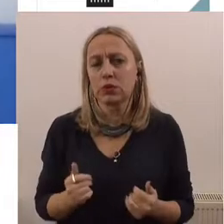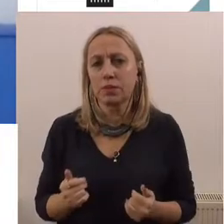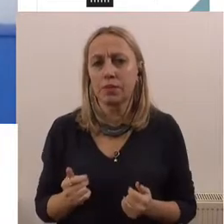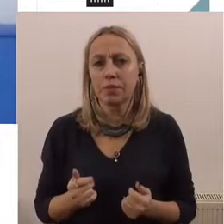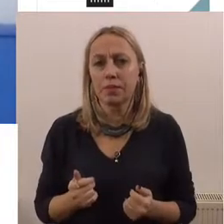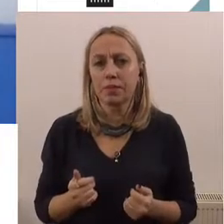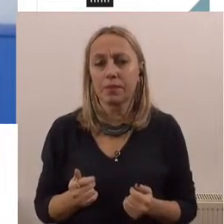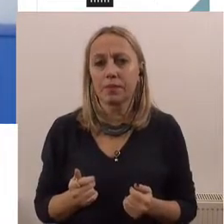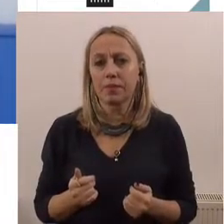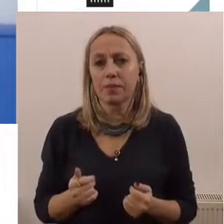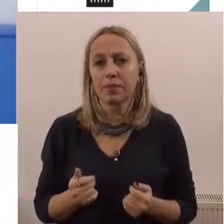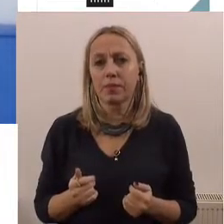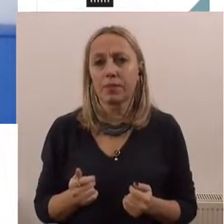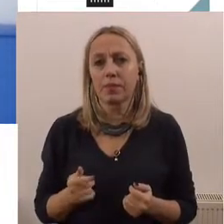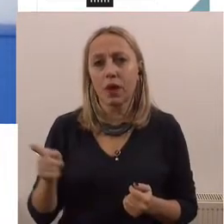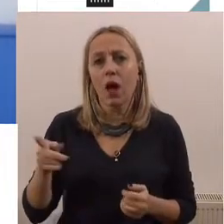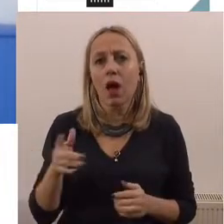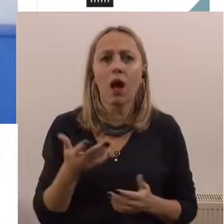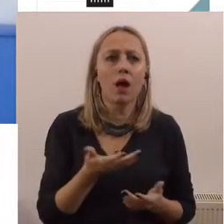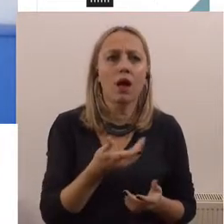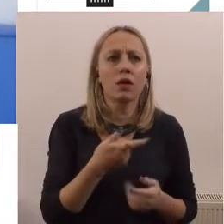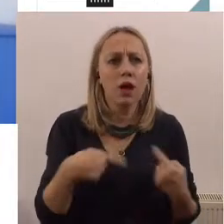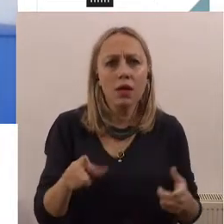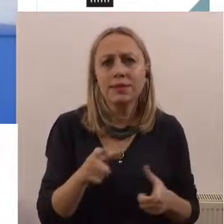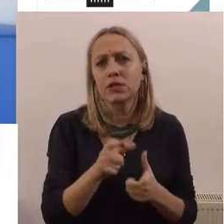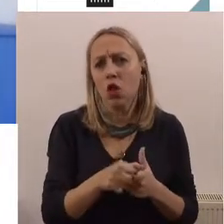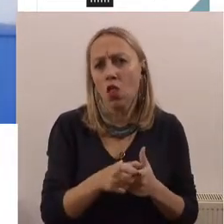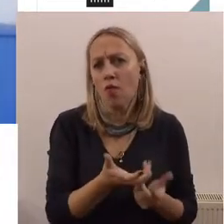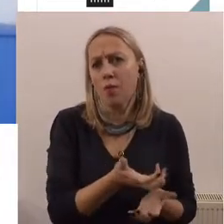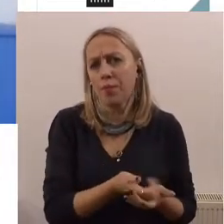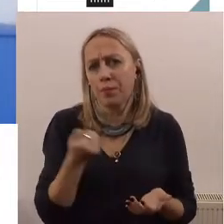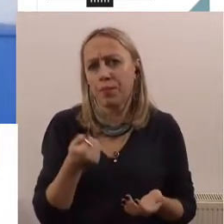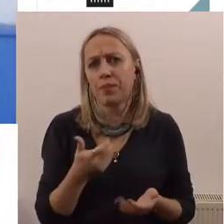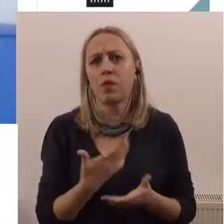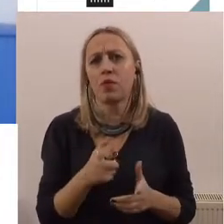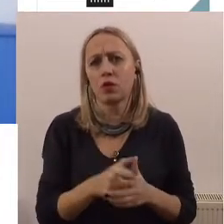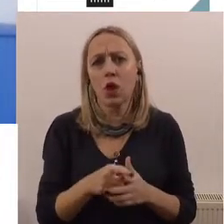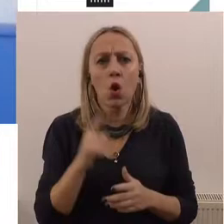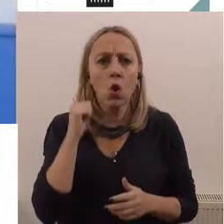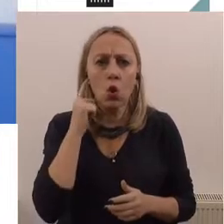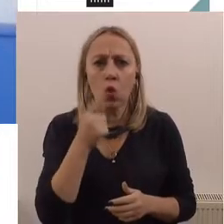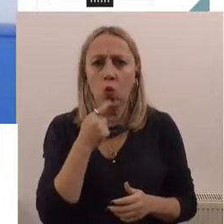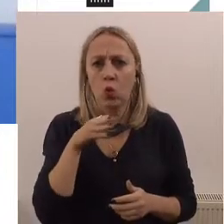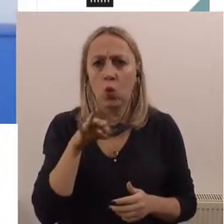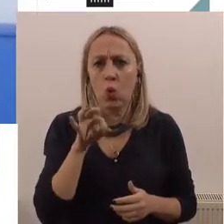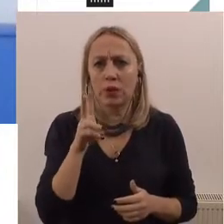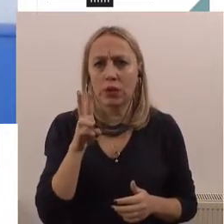she for every term, so the term deaf,